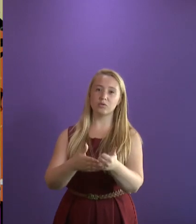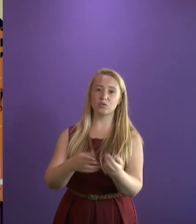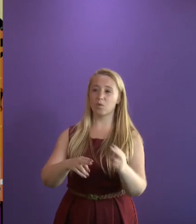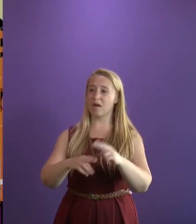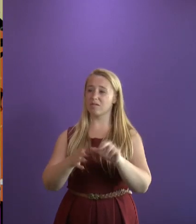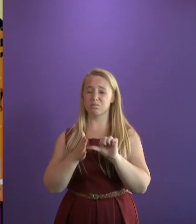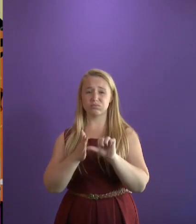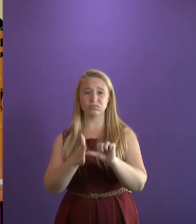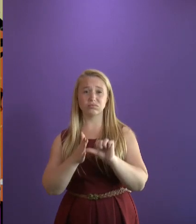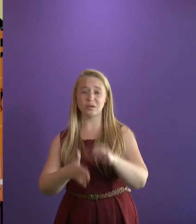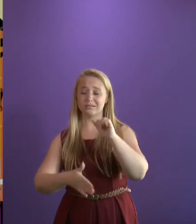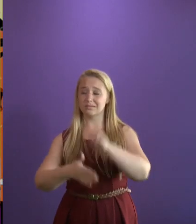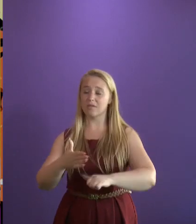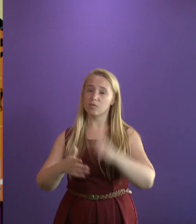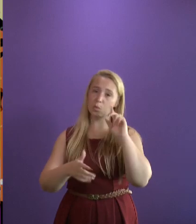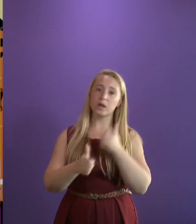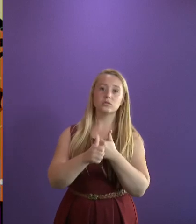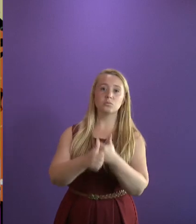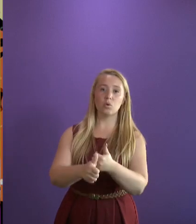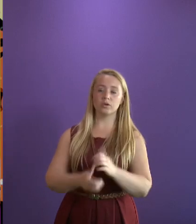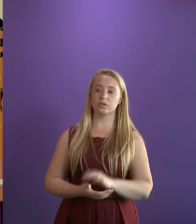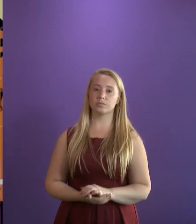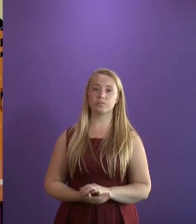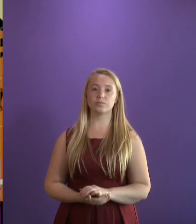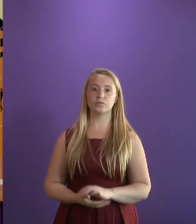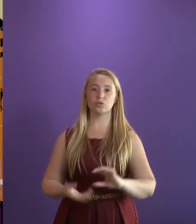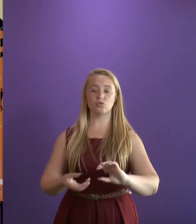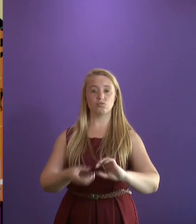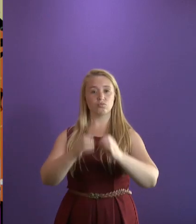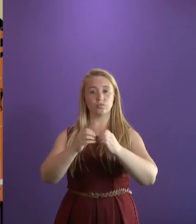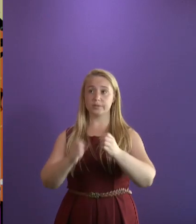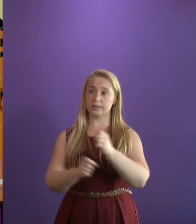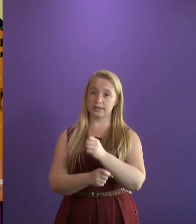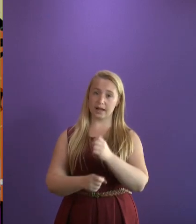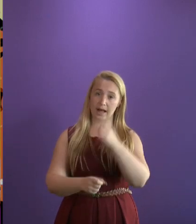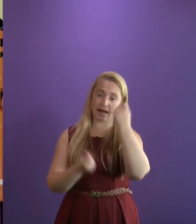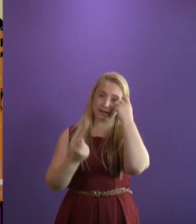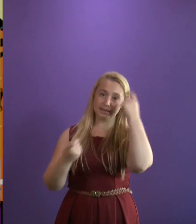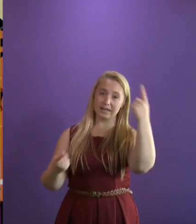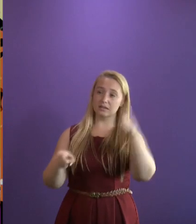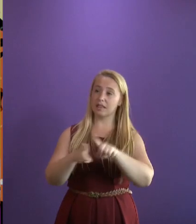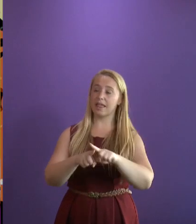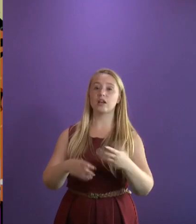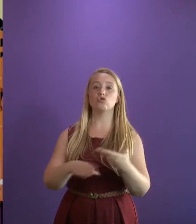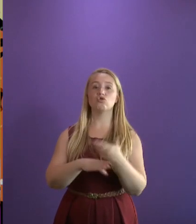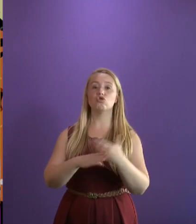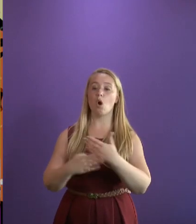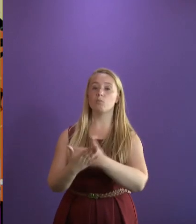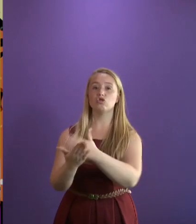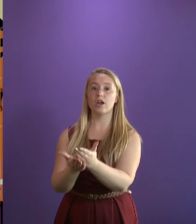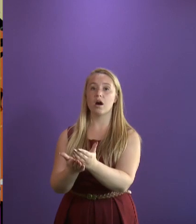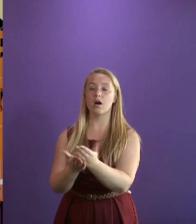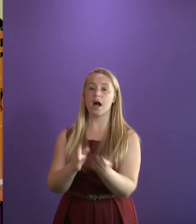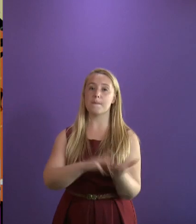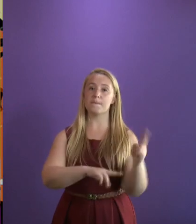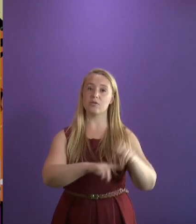tough. We are developing ideas which are innovative in local government, such as job sharing and parental